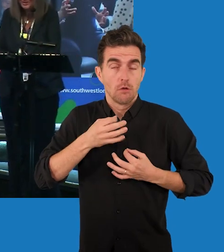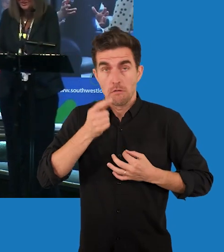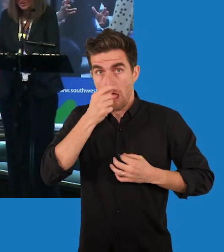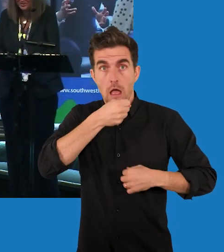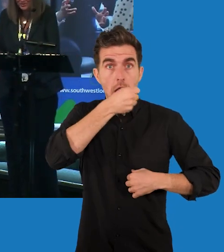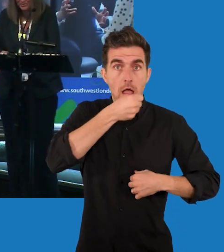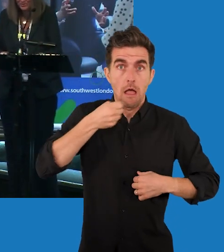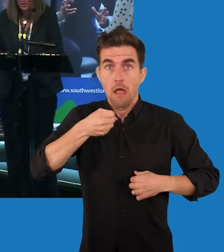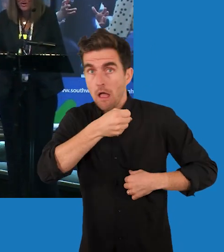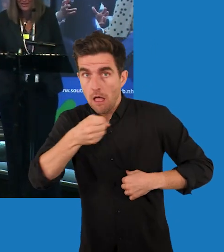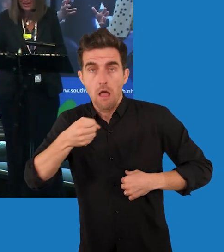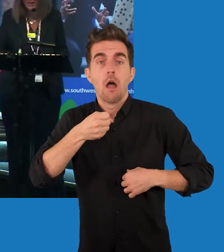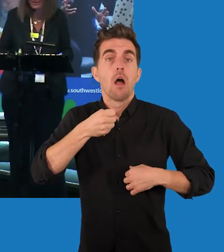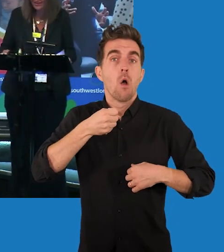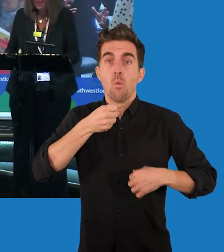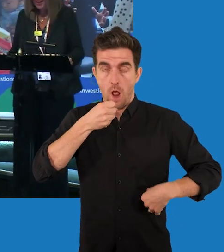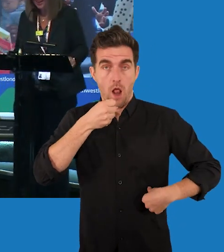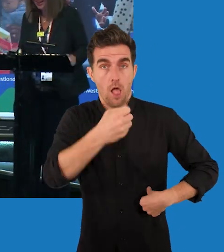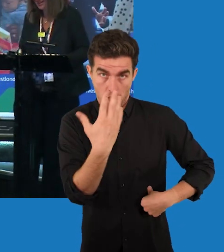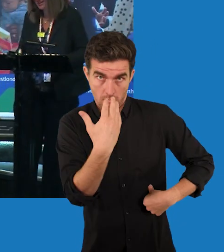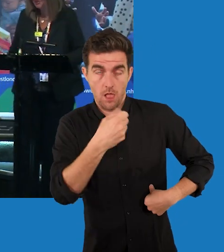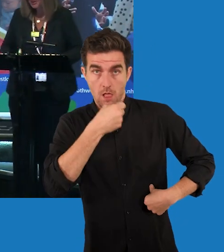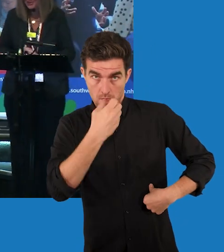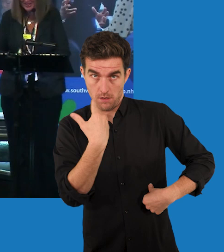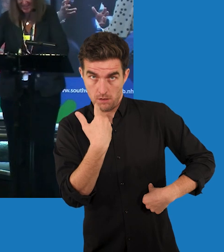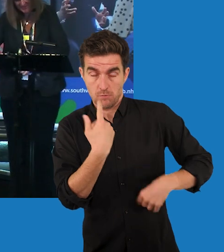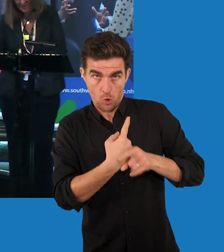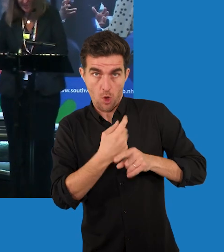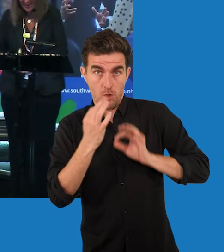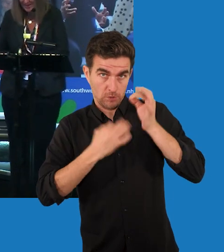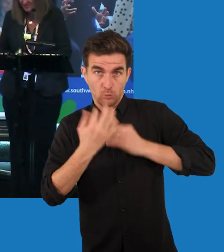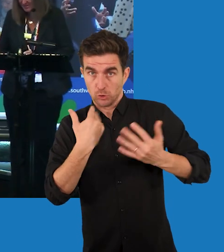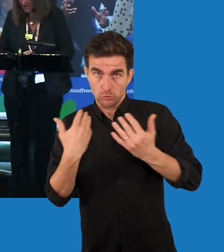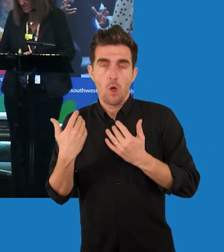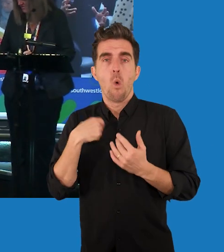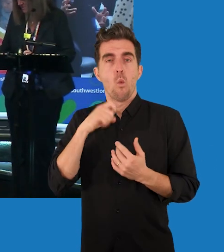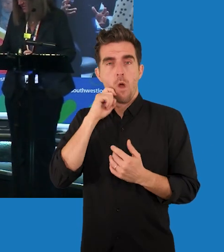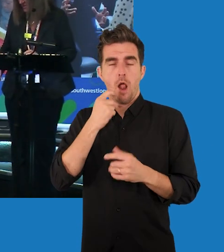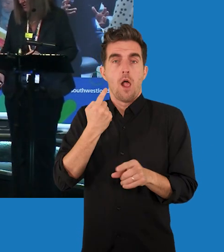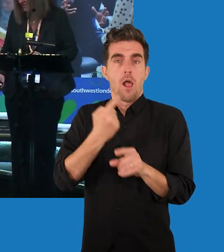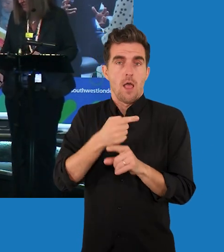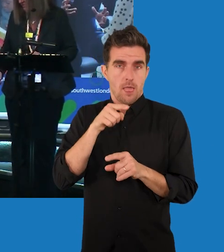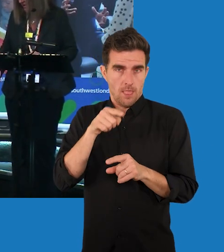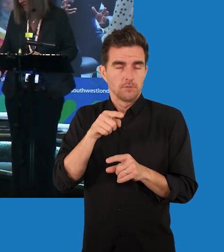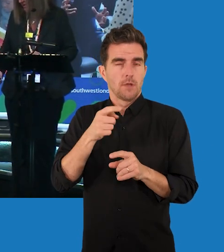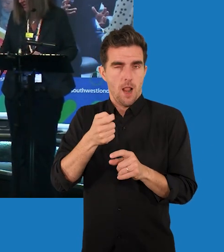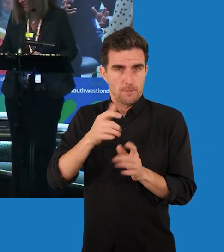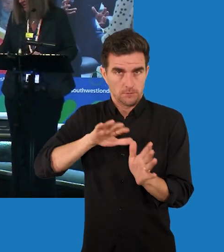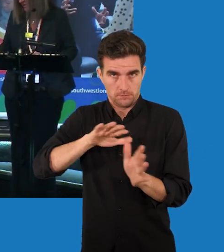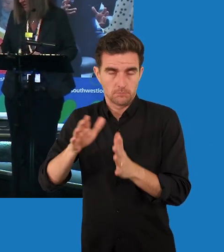around and answer questions. We will put a mic in their hands and let them talk to you. So I'm just going to tell you a little